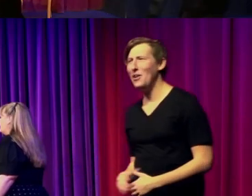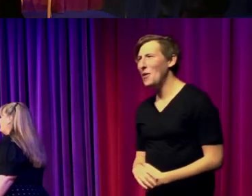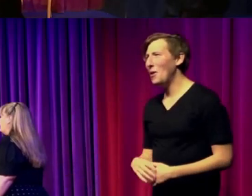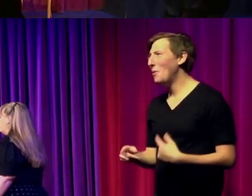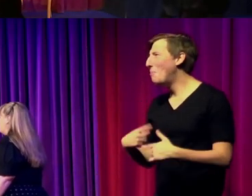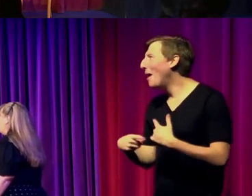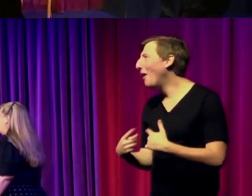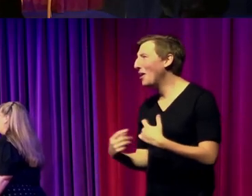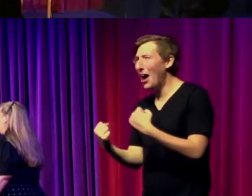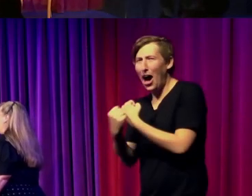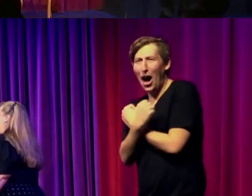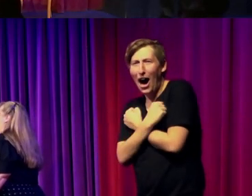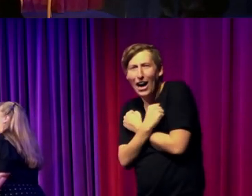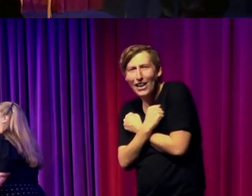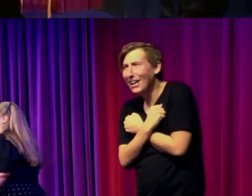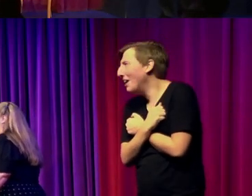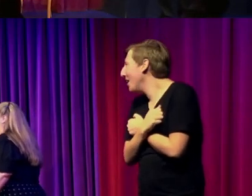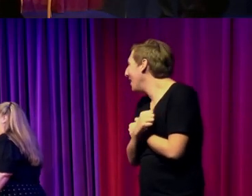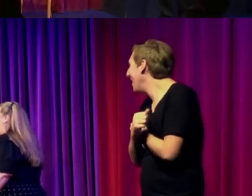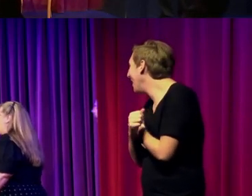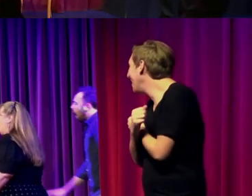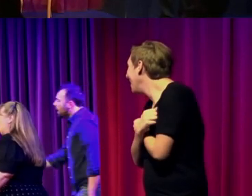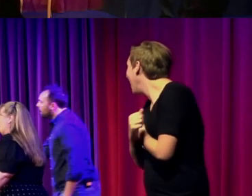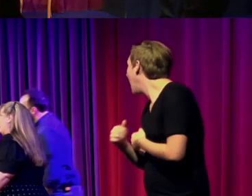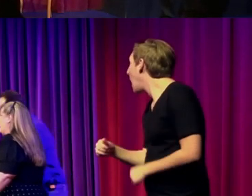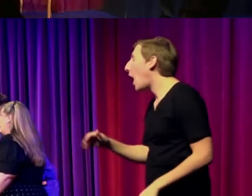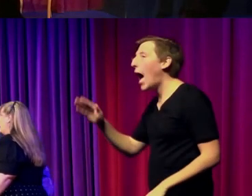What about like hugging though?